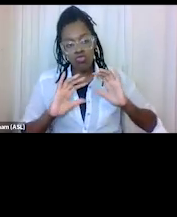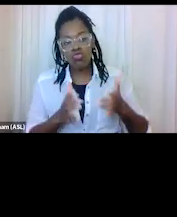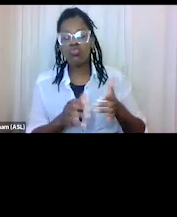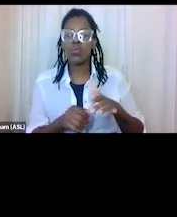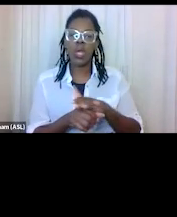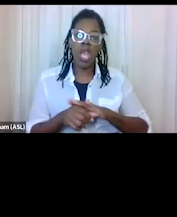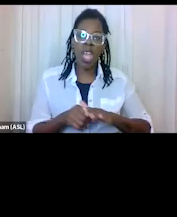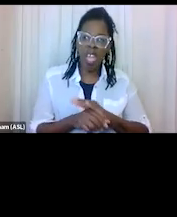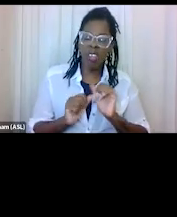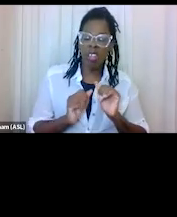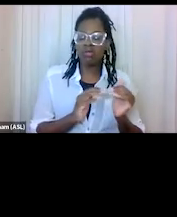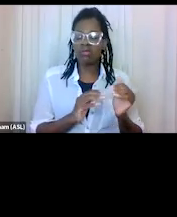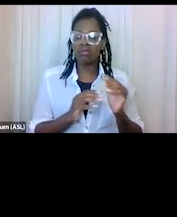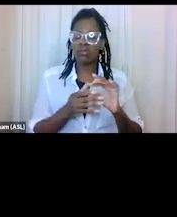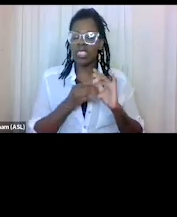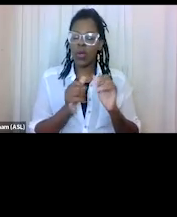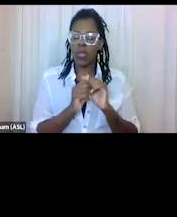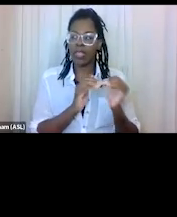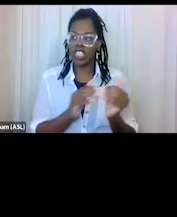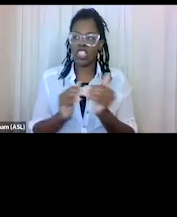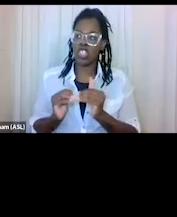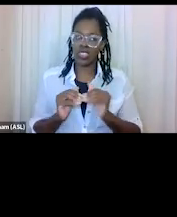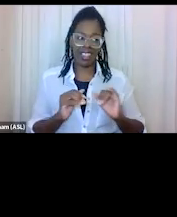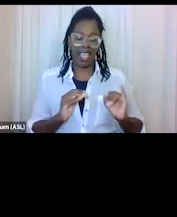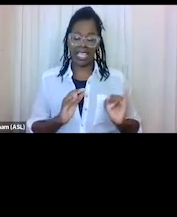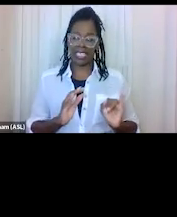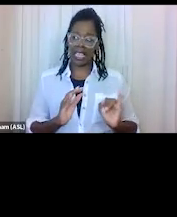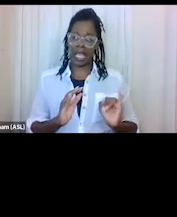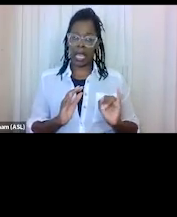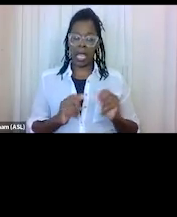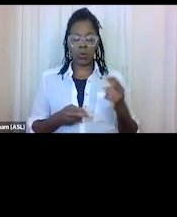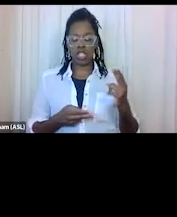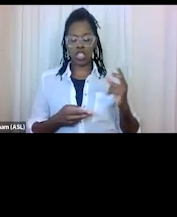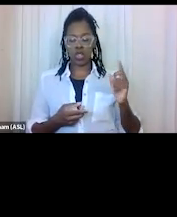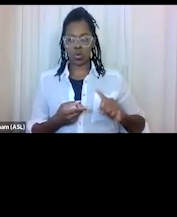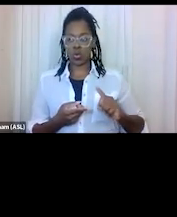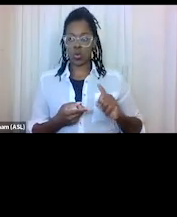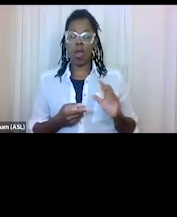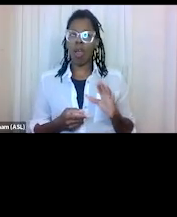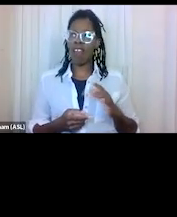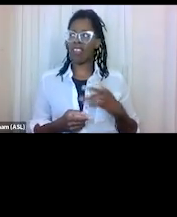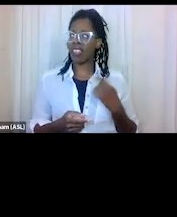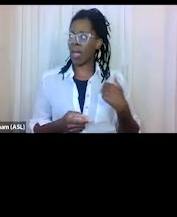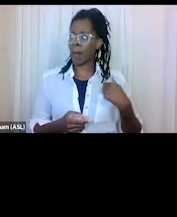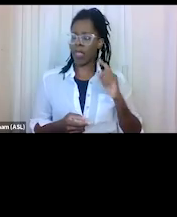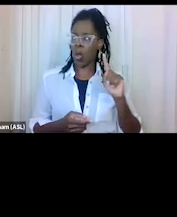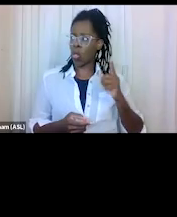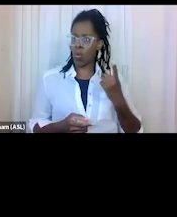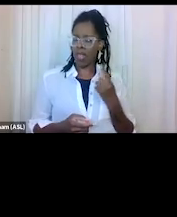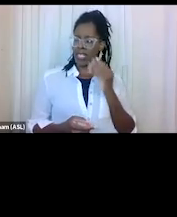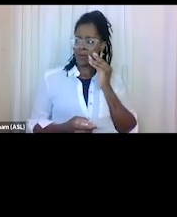be around other youth helps to reduce isolation and feelings that they're alone in their struggle or that they're the only one maybe experiencing